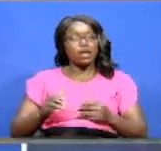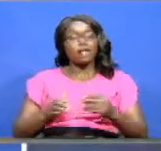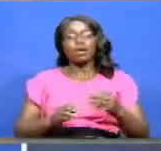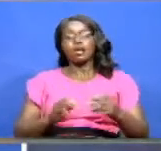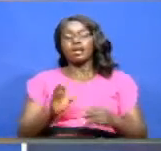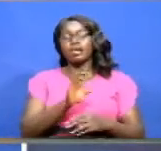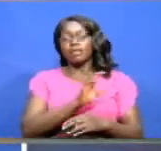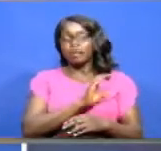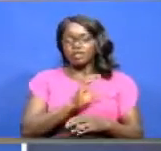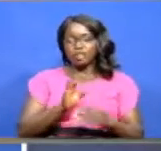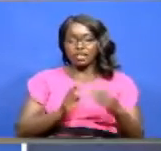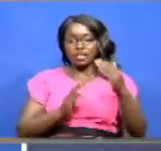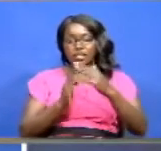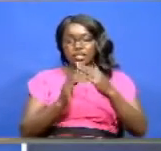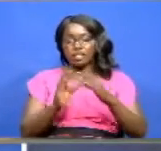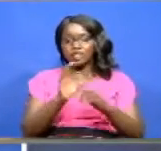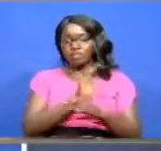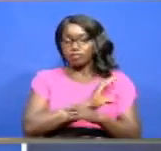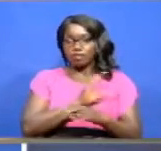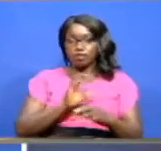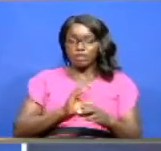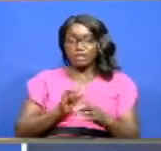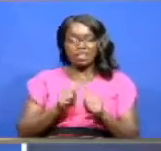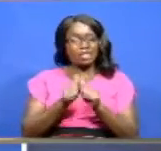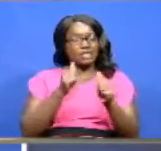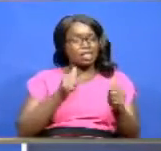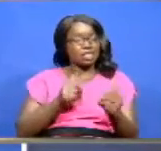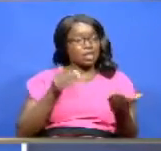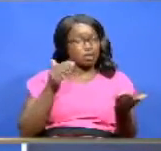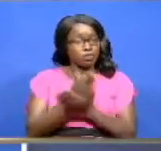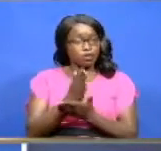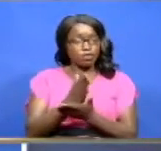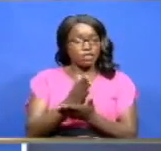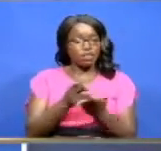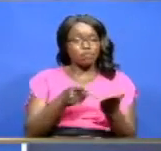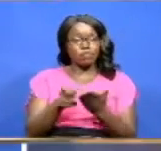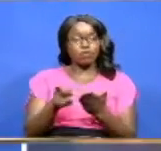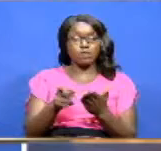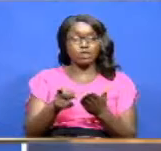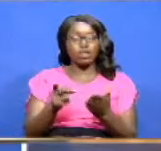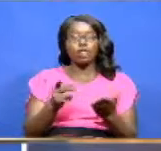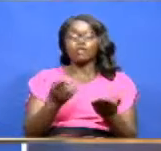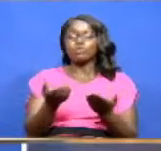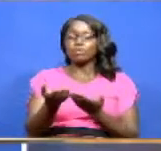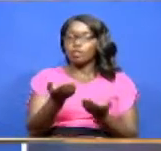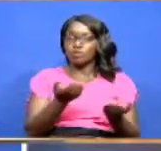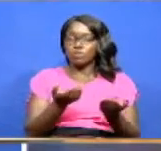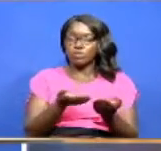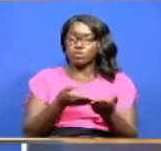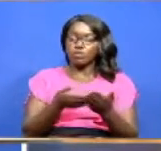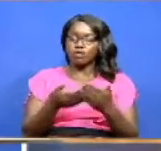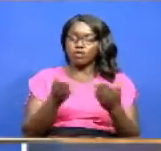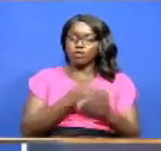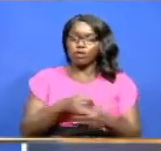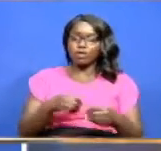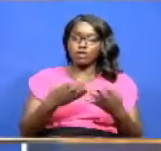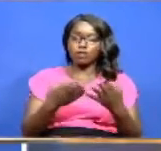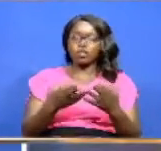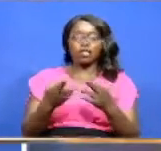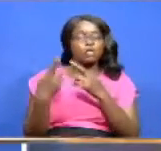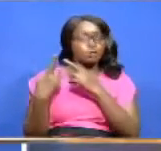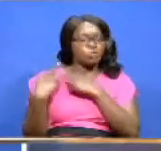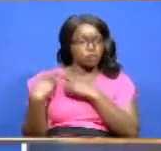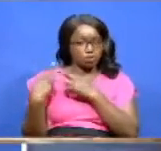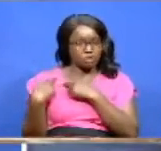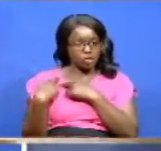committee. Ojaamong denied approving the payment to Madam R. Enterprises before passing the buck to the county executive committee member in